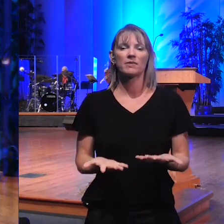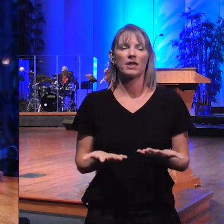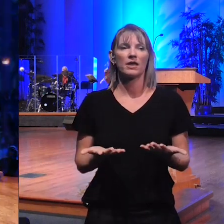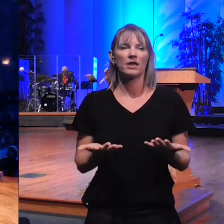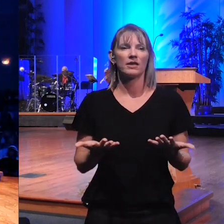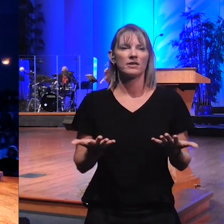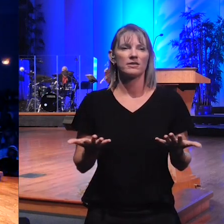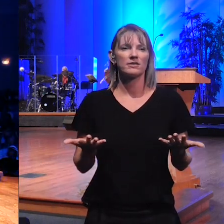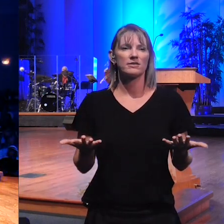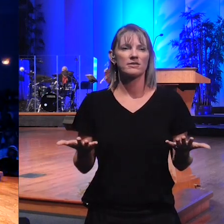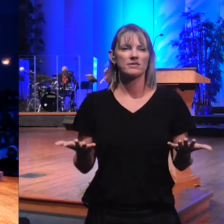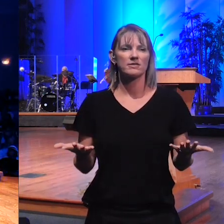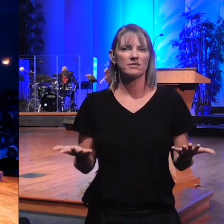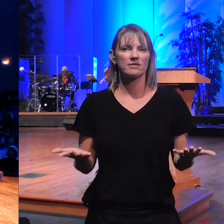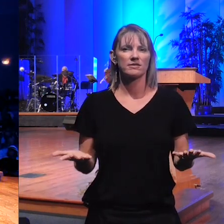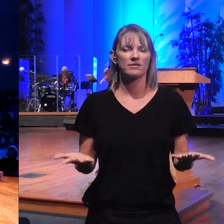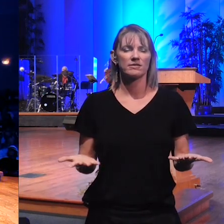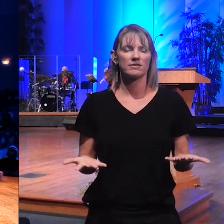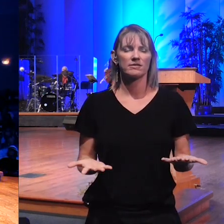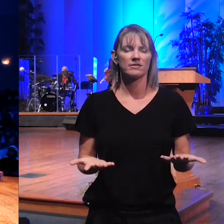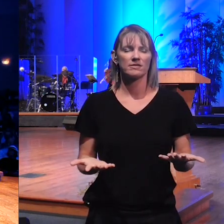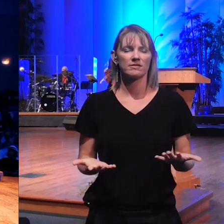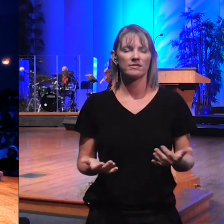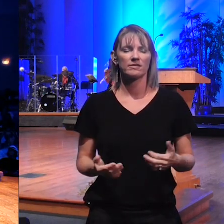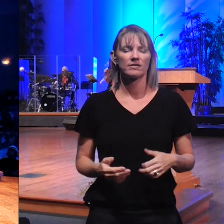into this place.